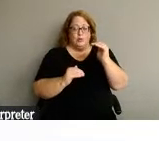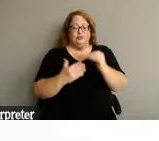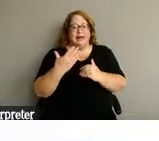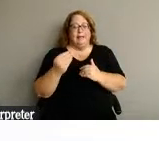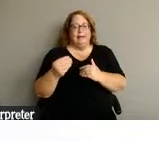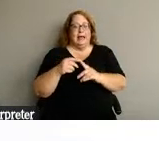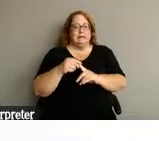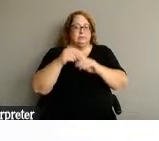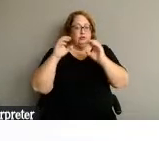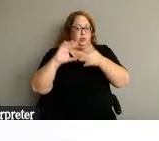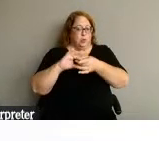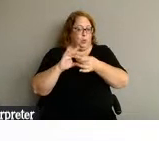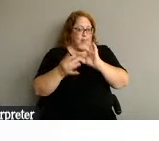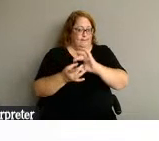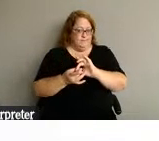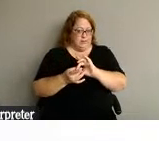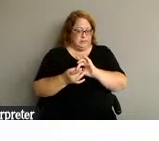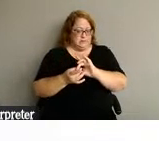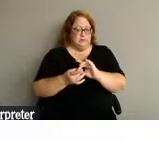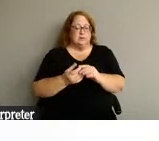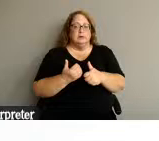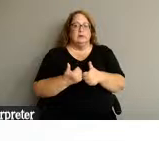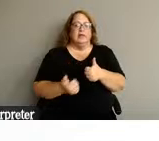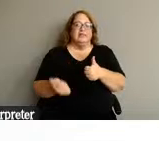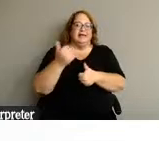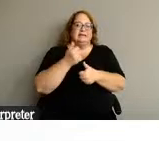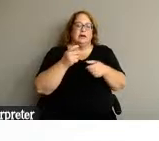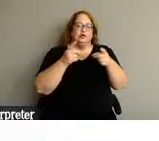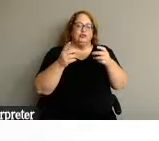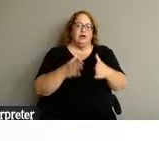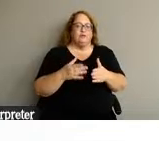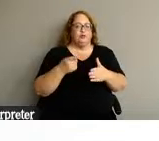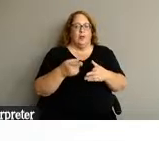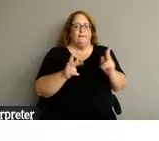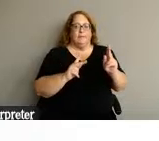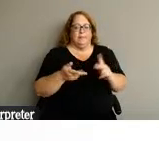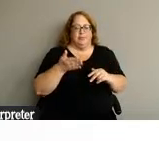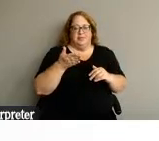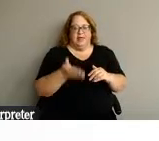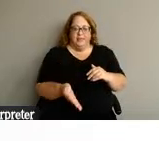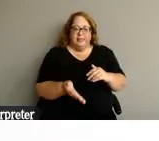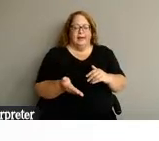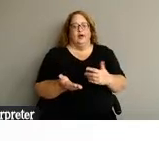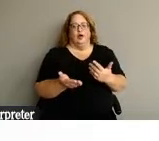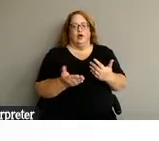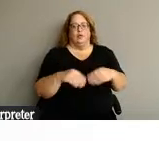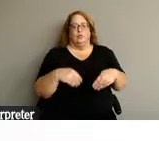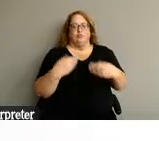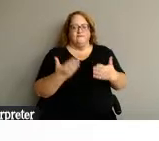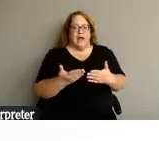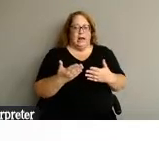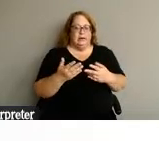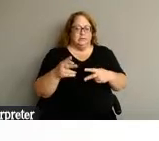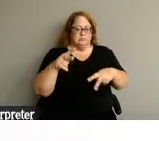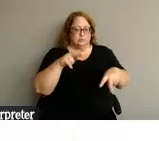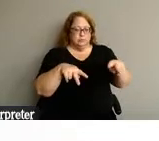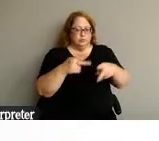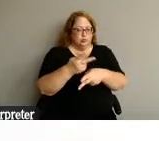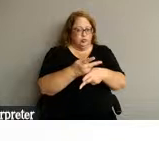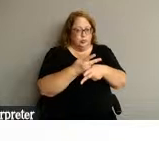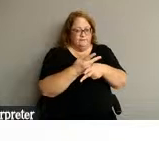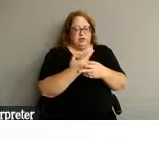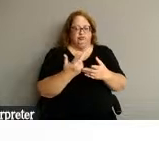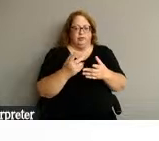Special Olympics. The executive directors are those boots on the ground individuals that are providing that supervision,